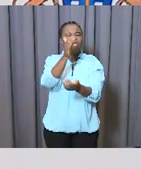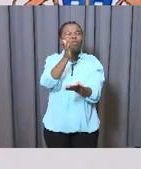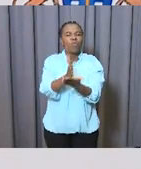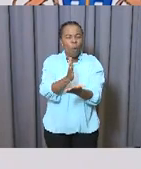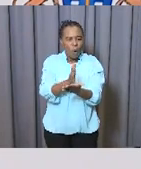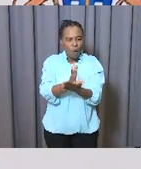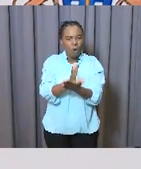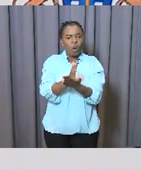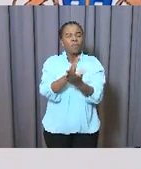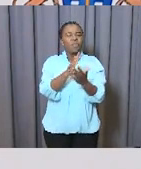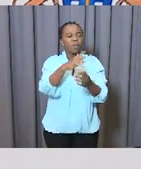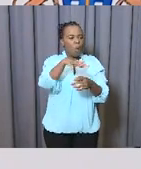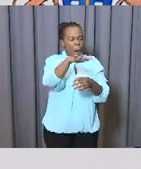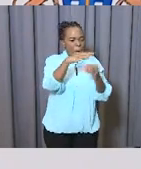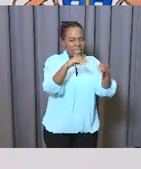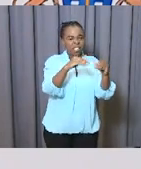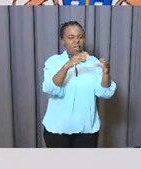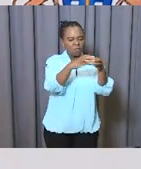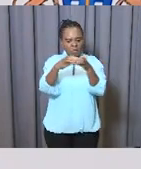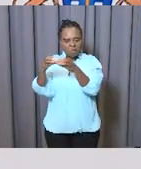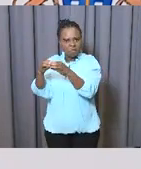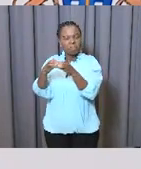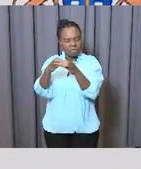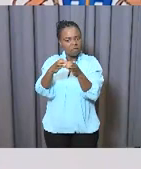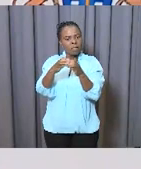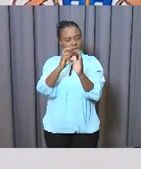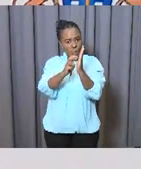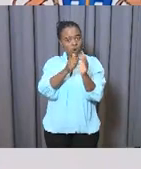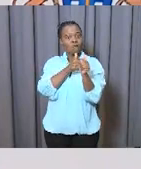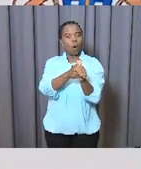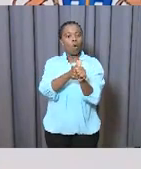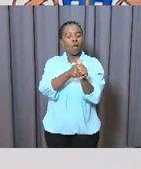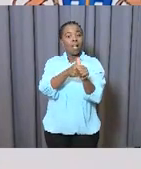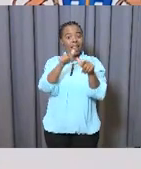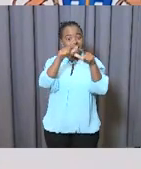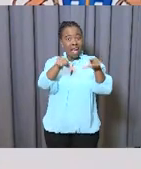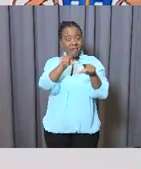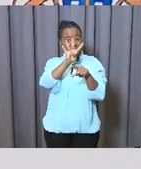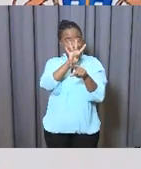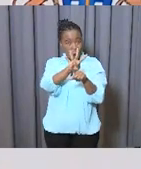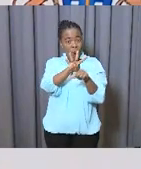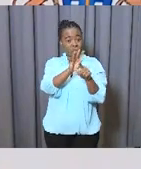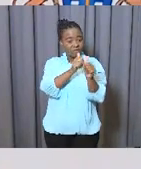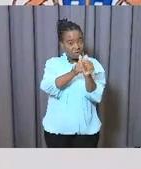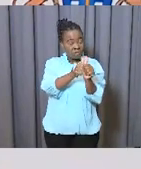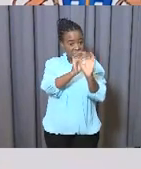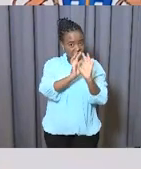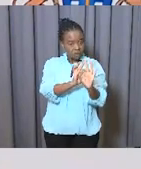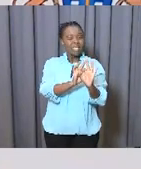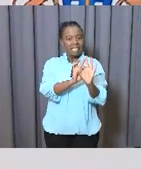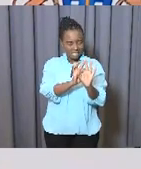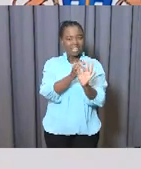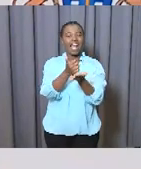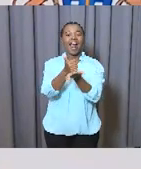the sectors comply. And when they comply with level 4 and these measures are in place, it will help us